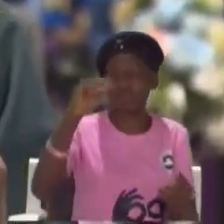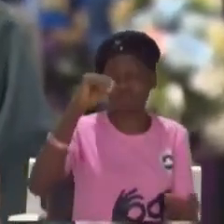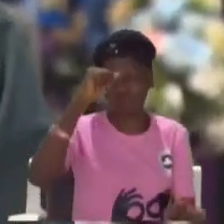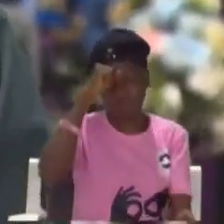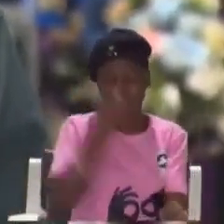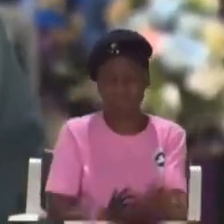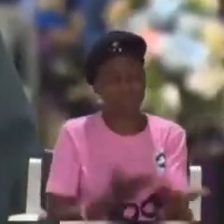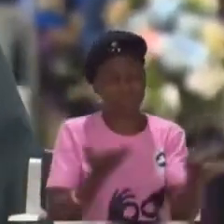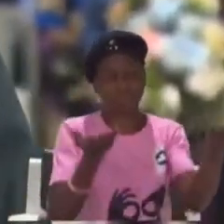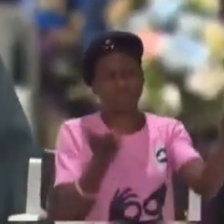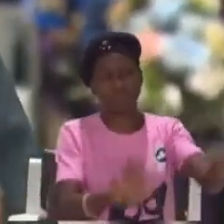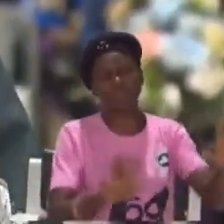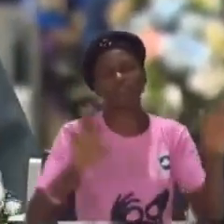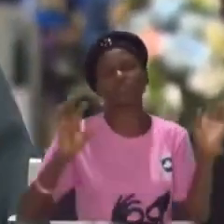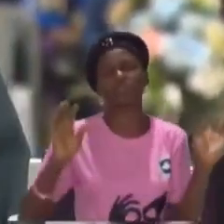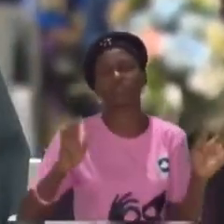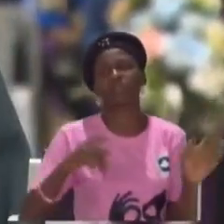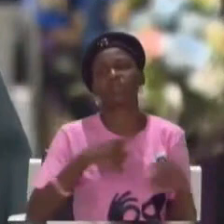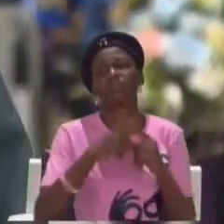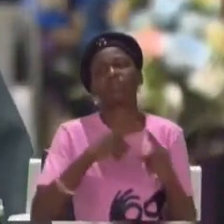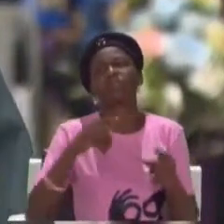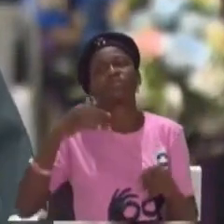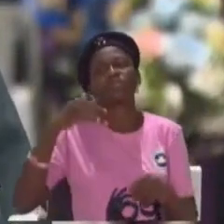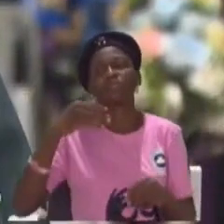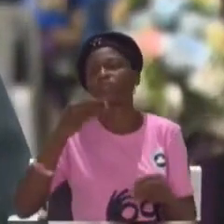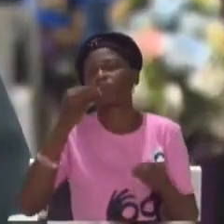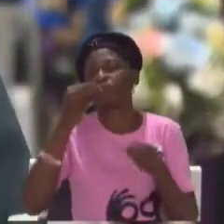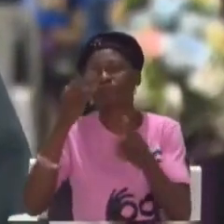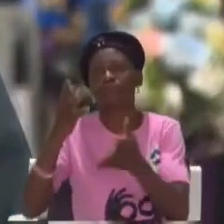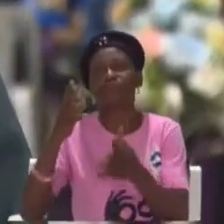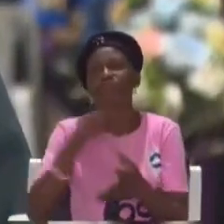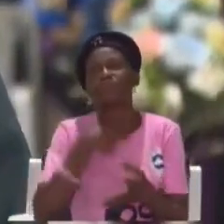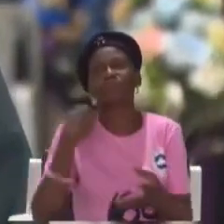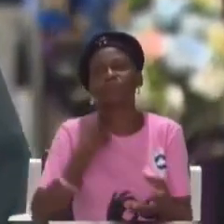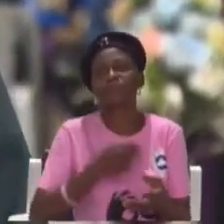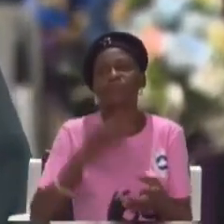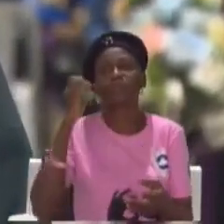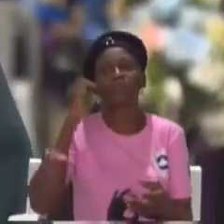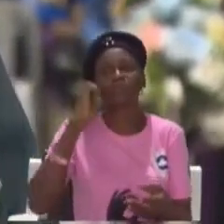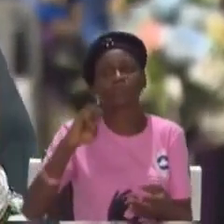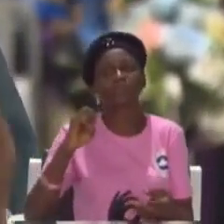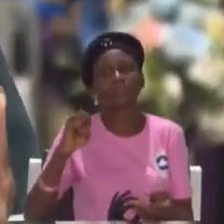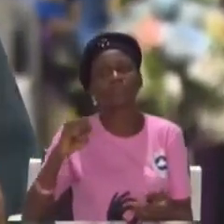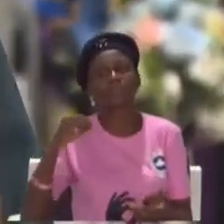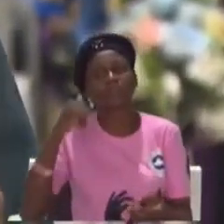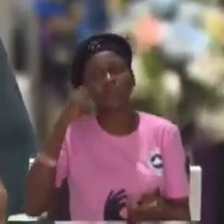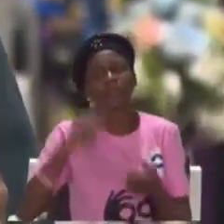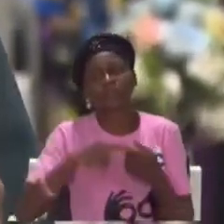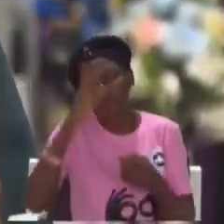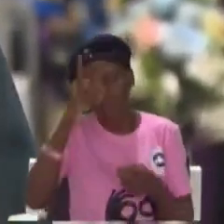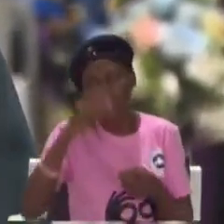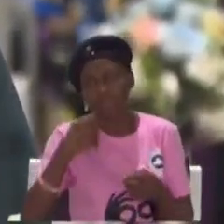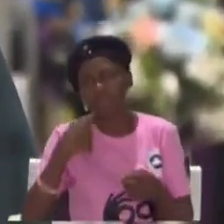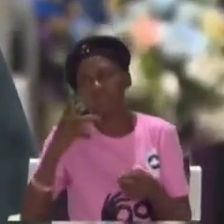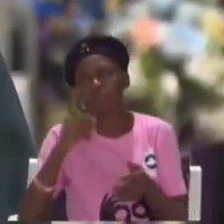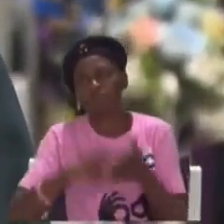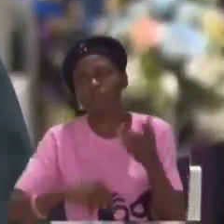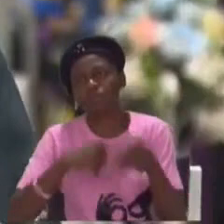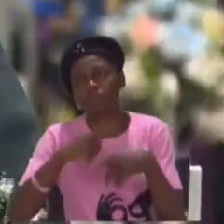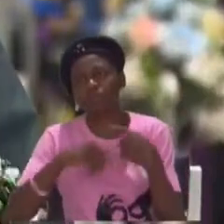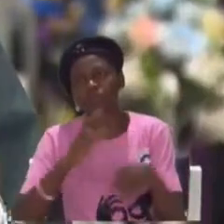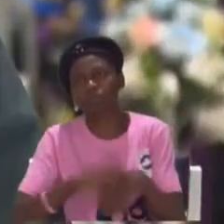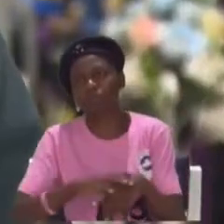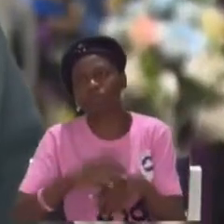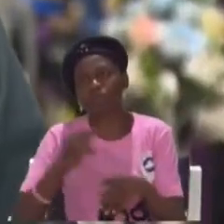dead. When they gave me the word, I got in touch with our daddy and I told him what was going on.